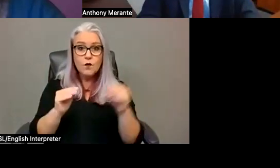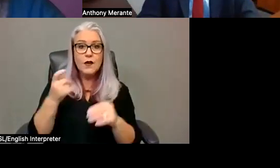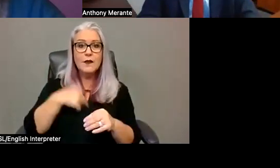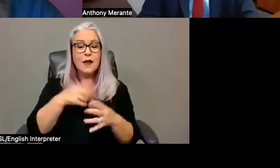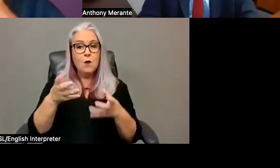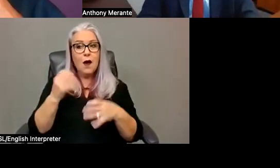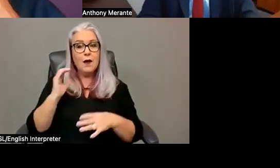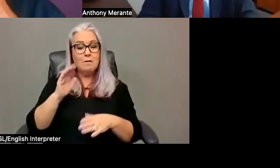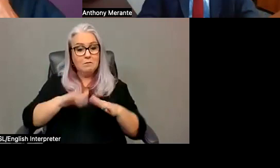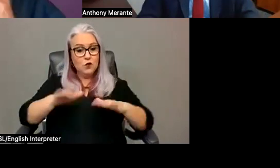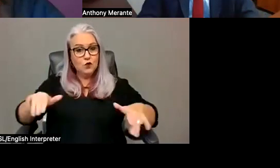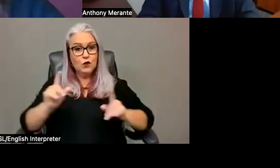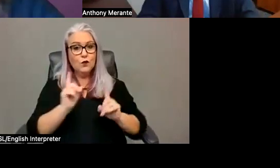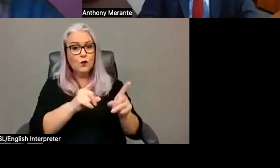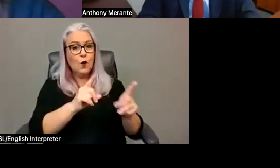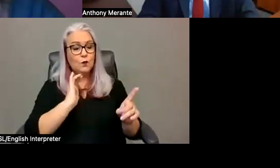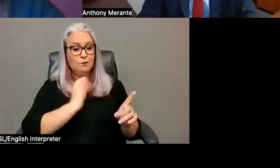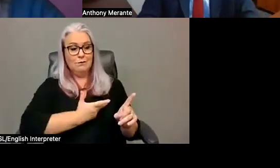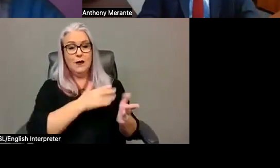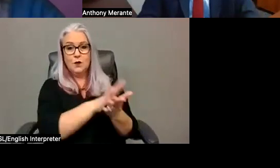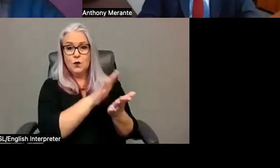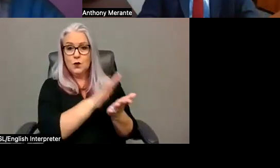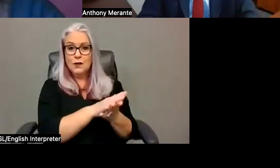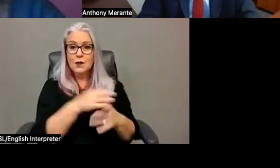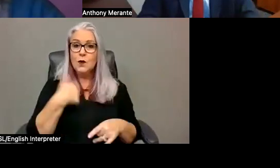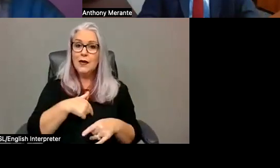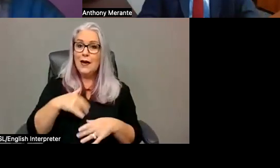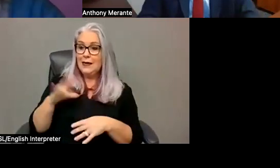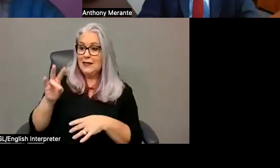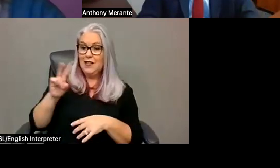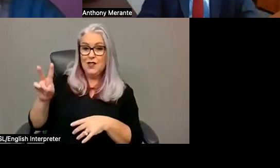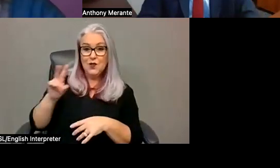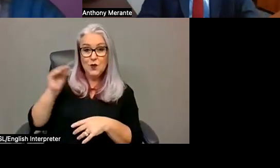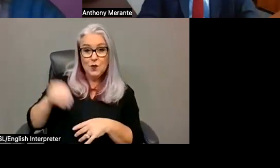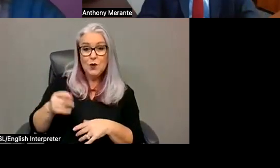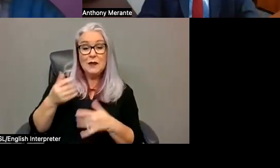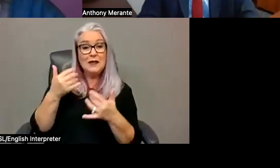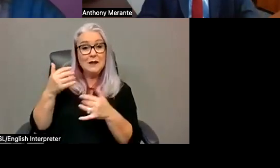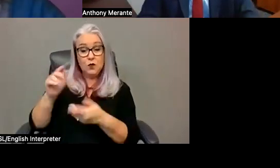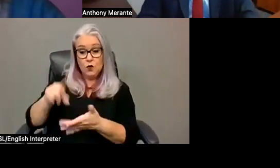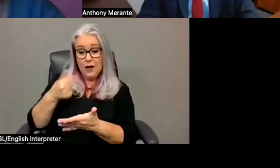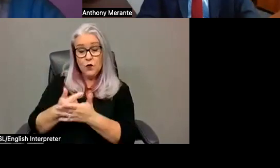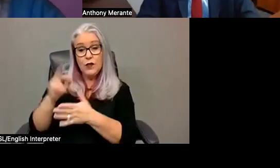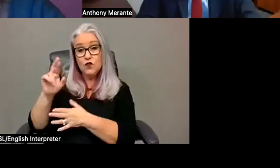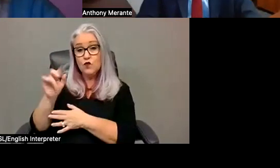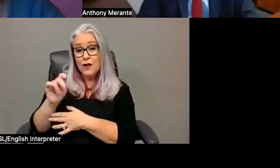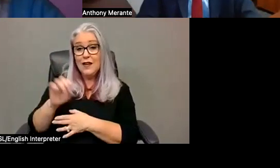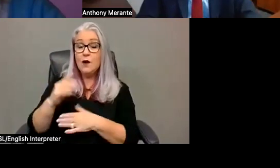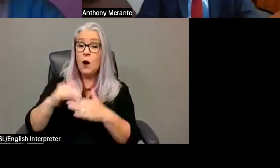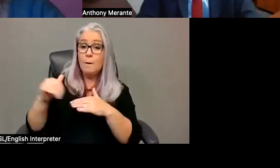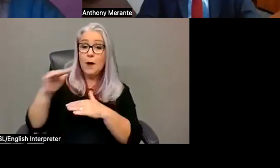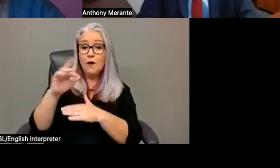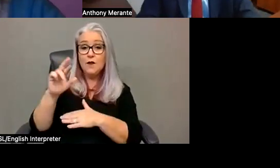schools. When I got into office, there was 72% graduation rate. It's now an over 90% graduation rate, where Barack